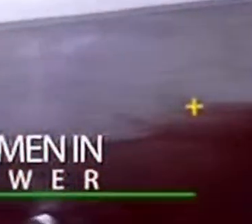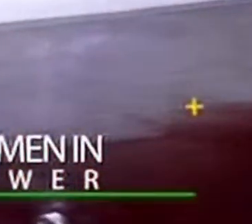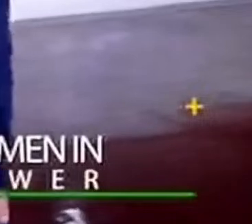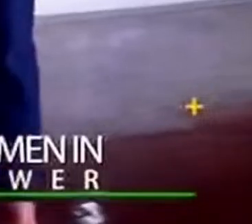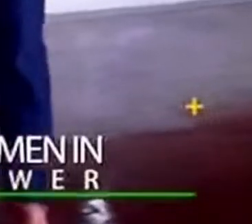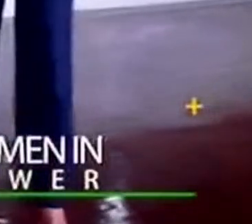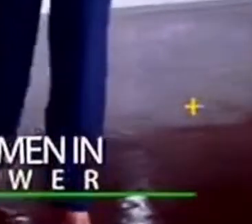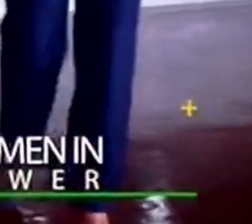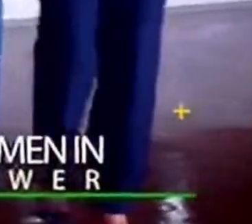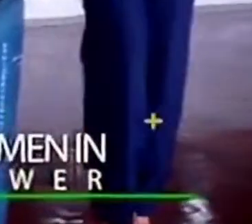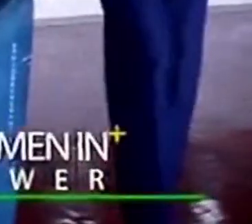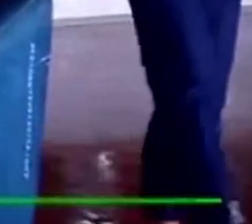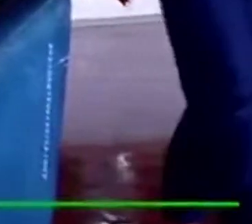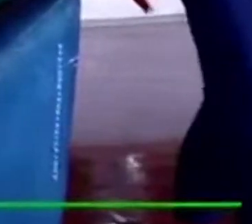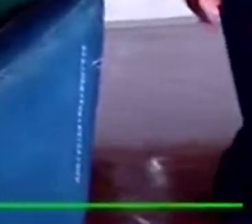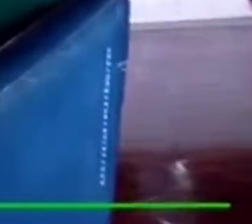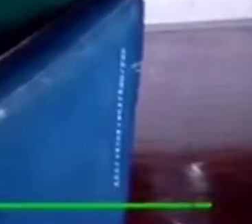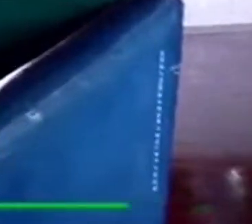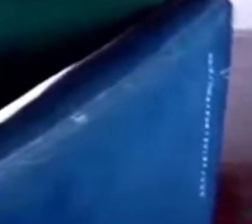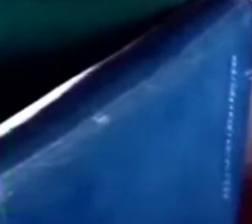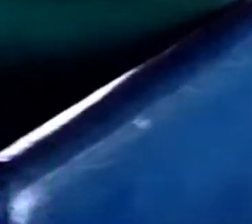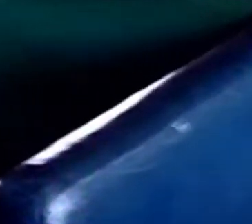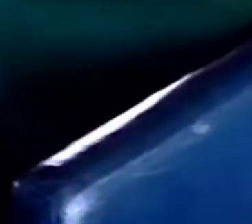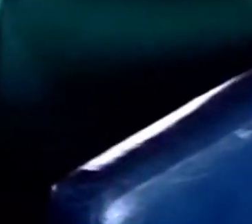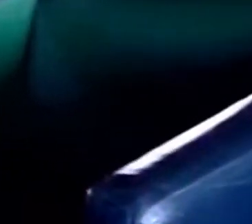Committee on National Guidance and Gender Matters.